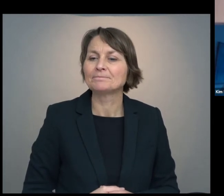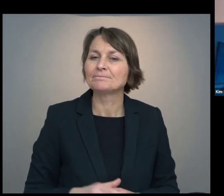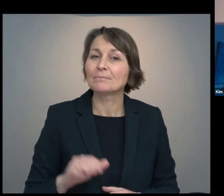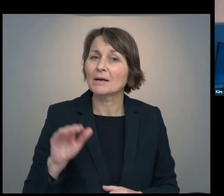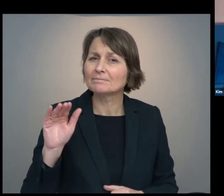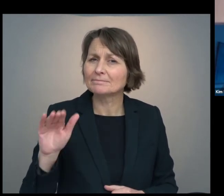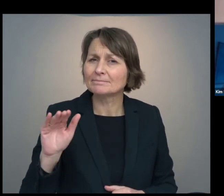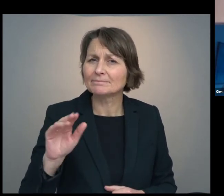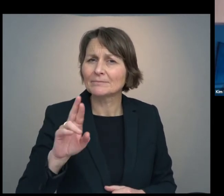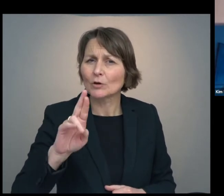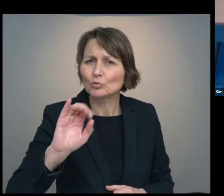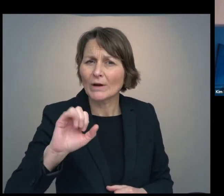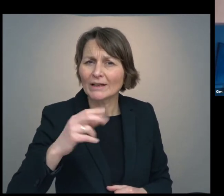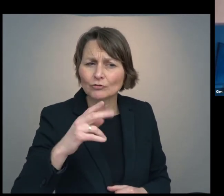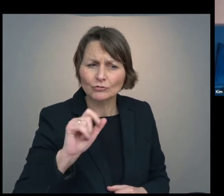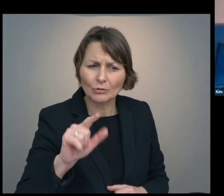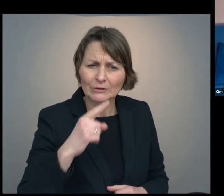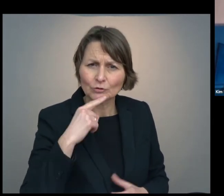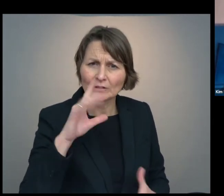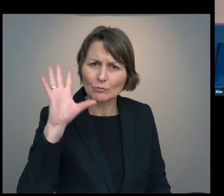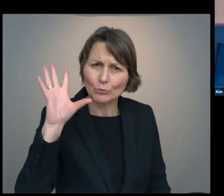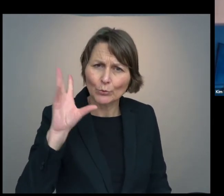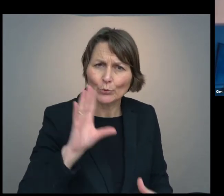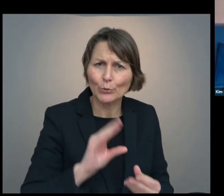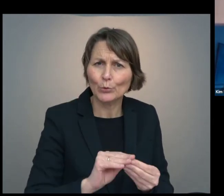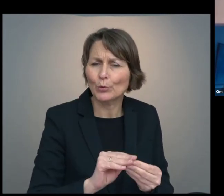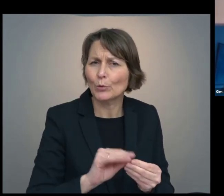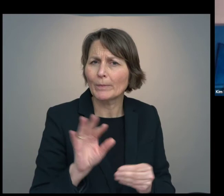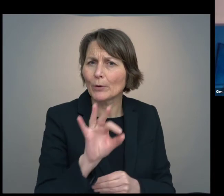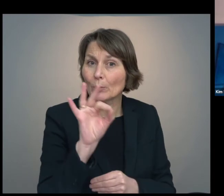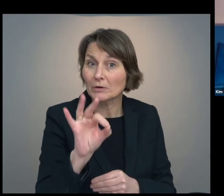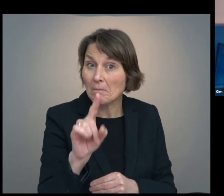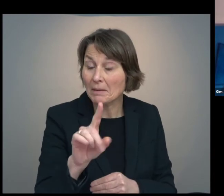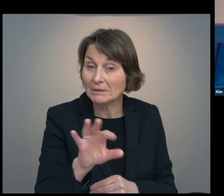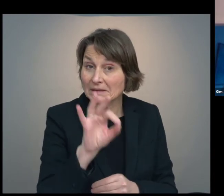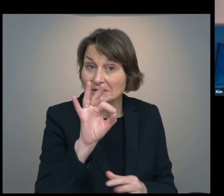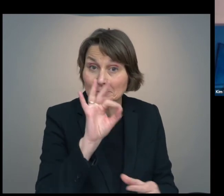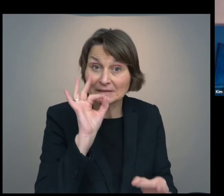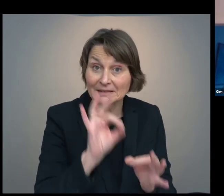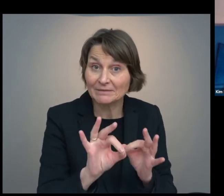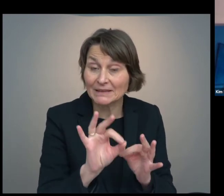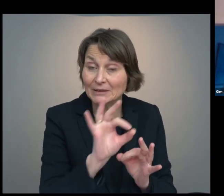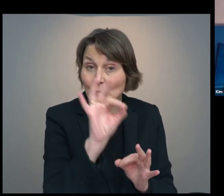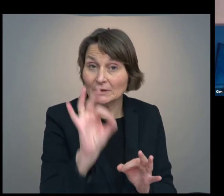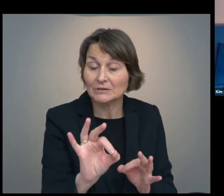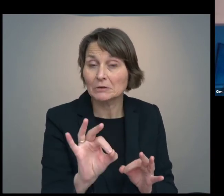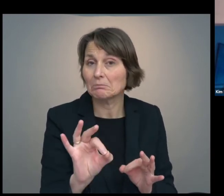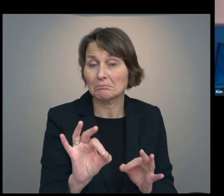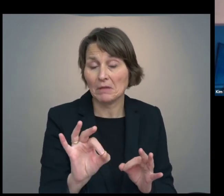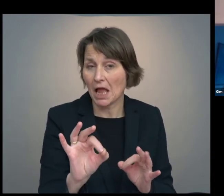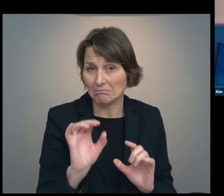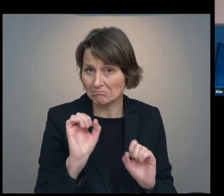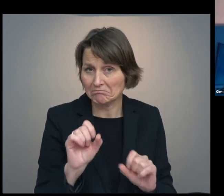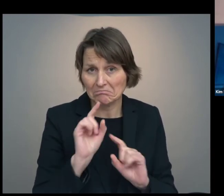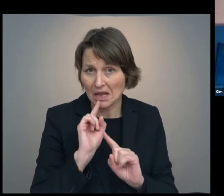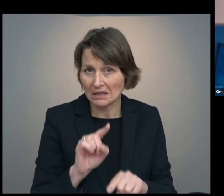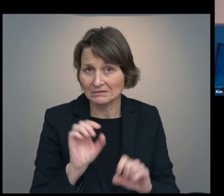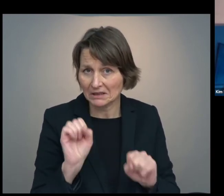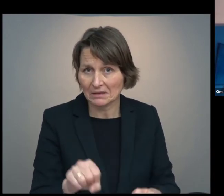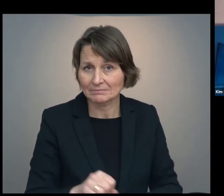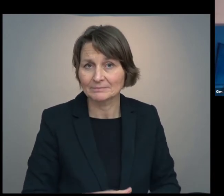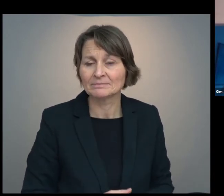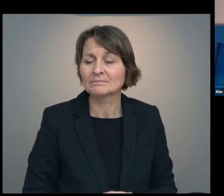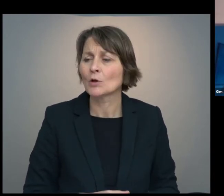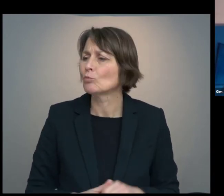Unless, I don't know, Rachel, because you've summarized the questions, if you are referring here to something specific that was asked,